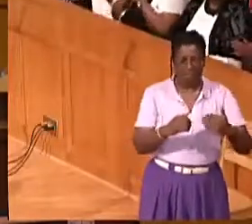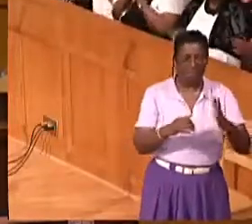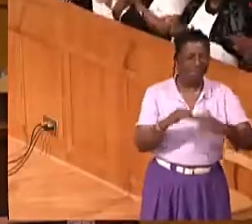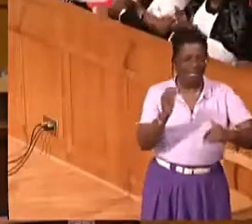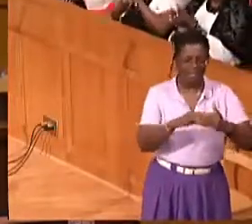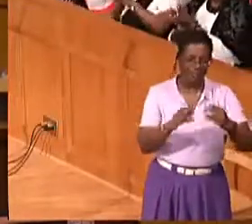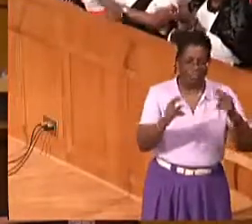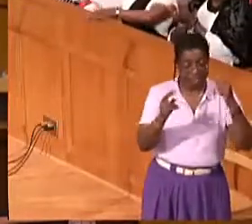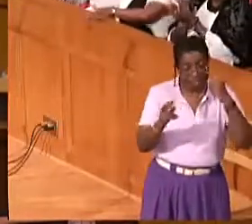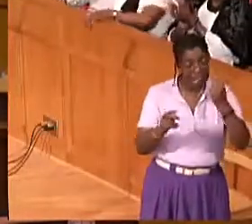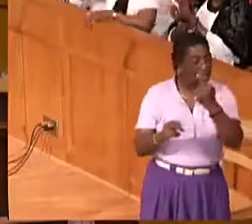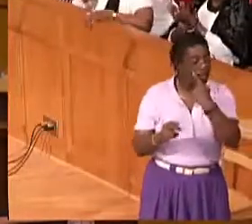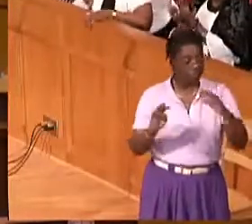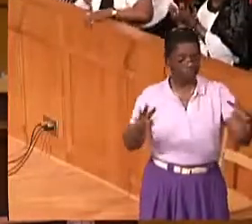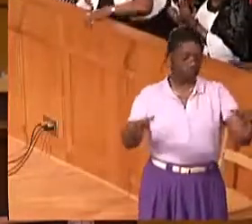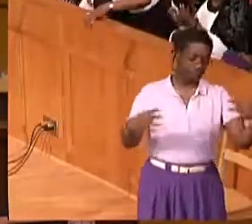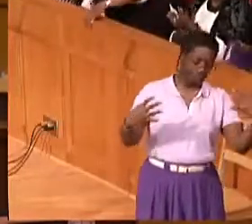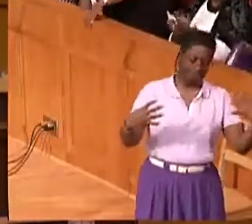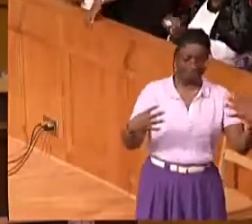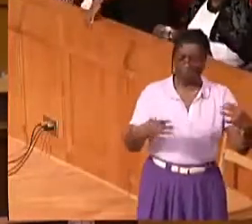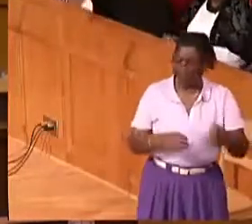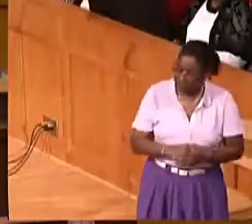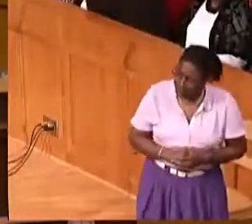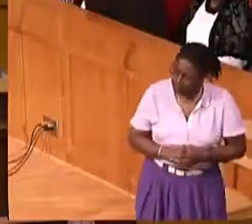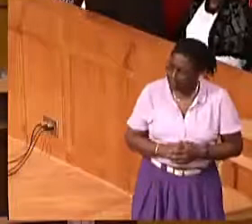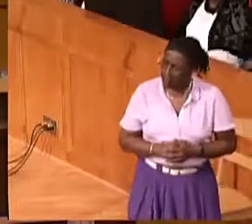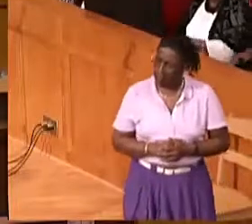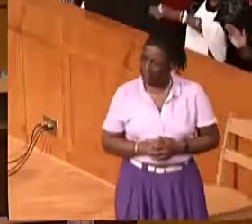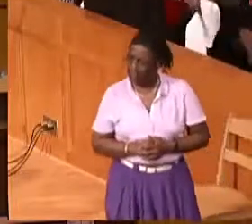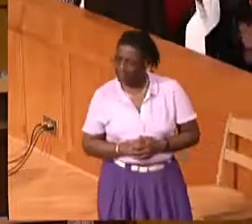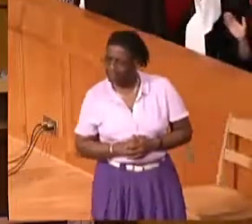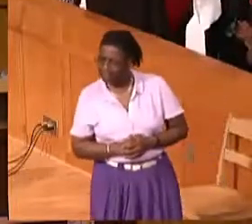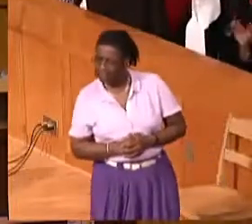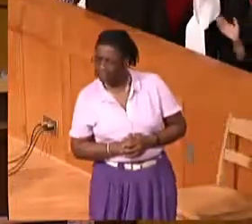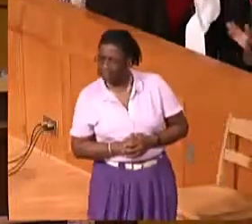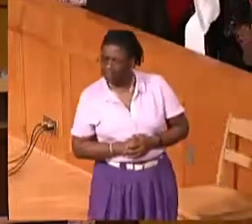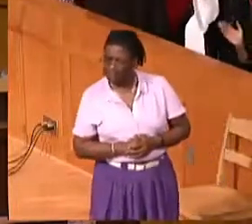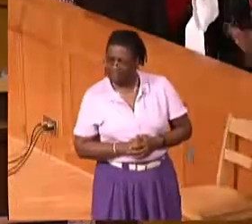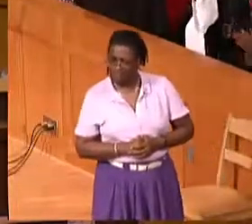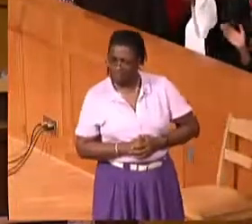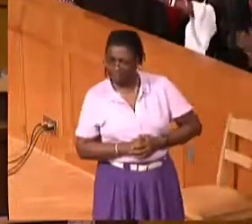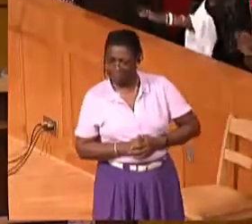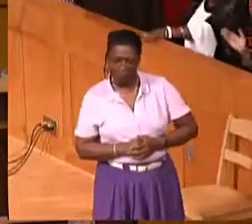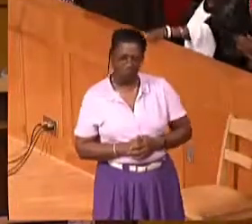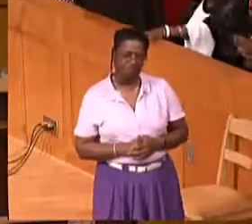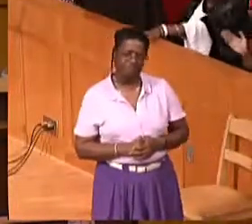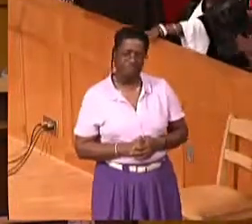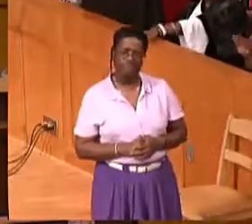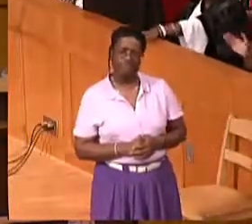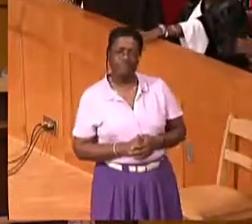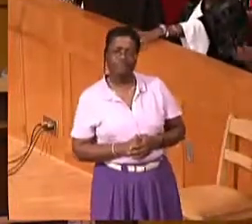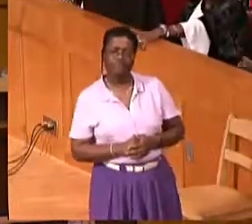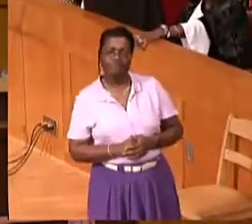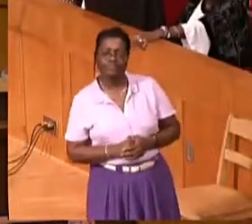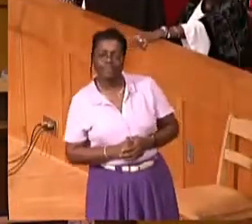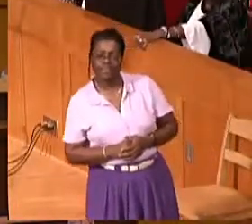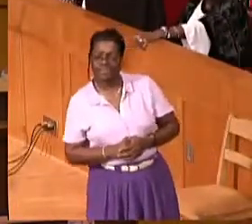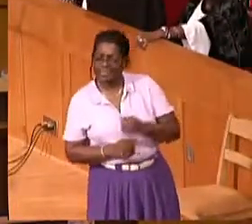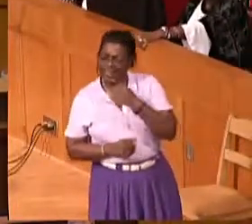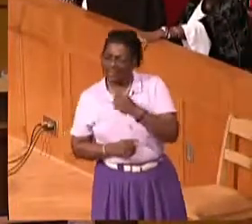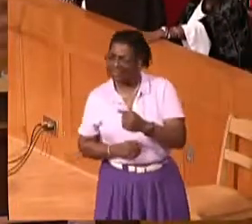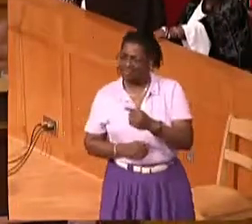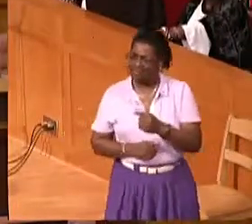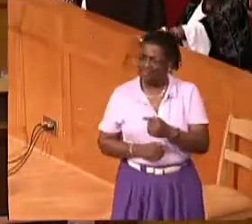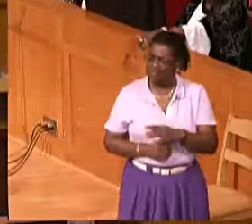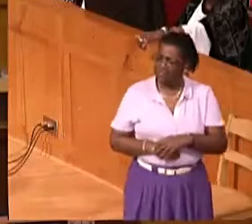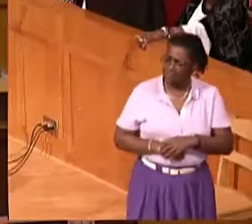"There's more to me than what your eyes can see." Come on, help me, somebody. I say this to all of the young women, particularly the